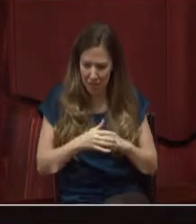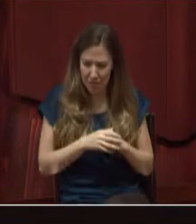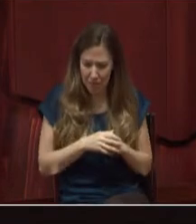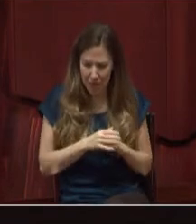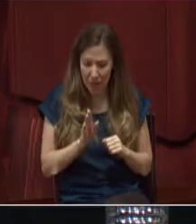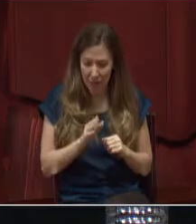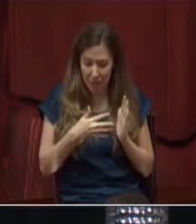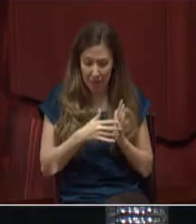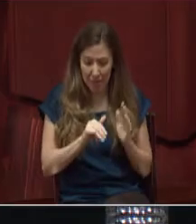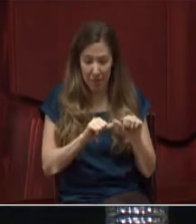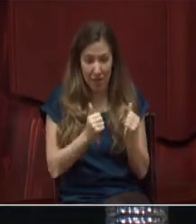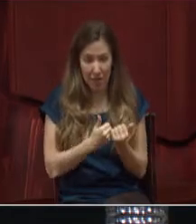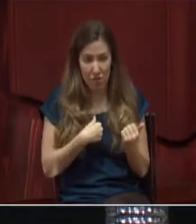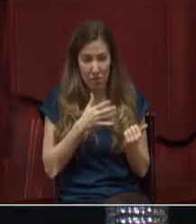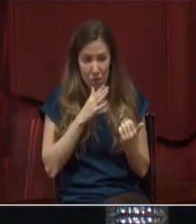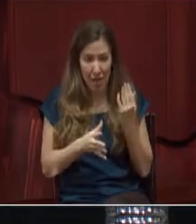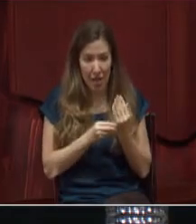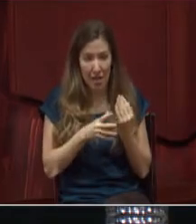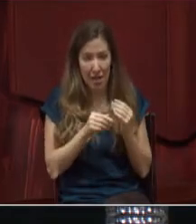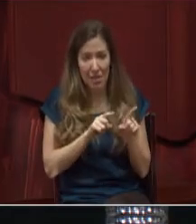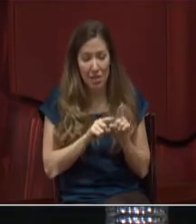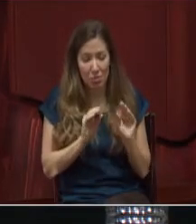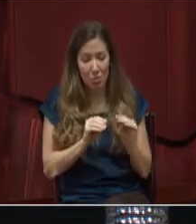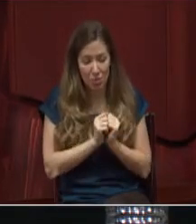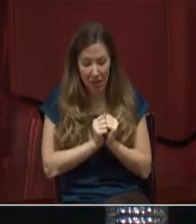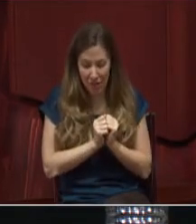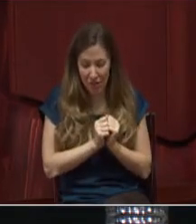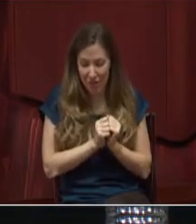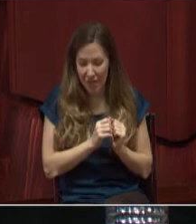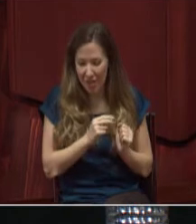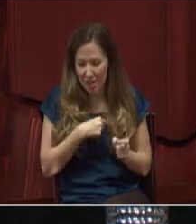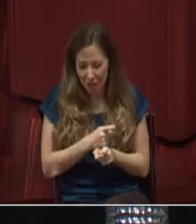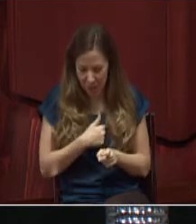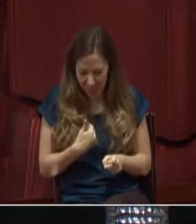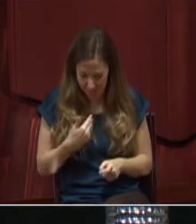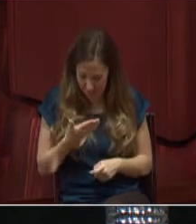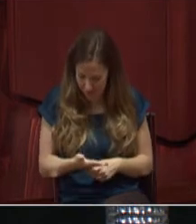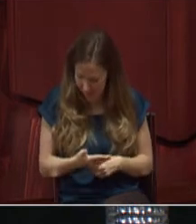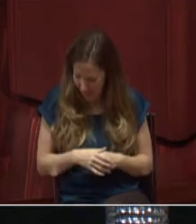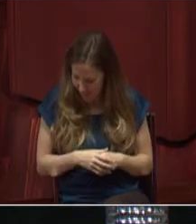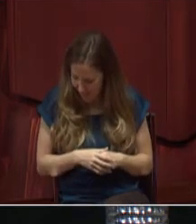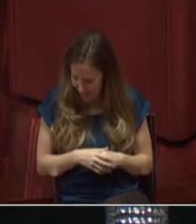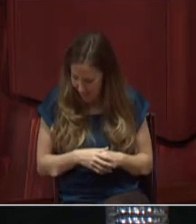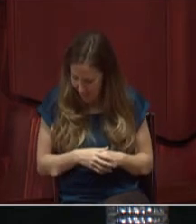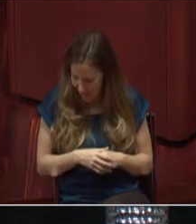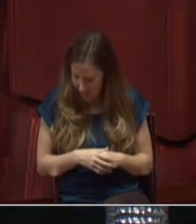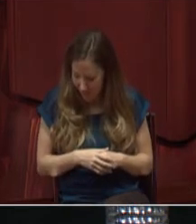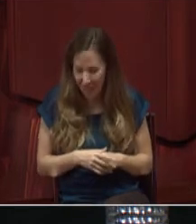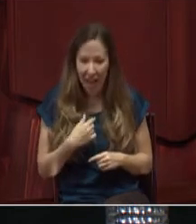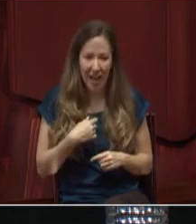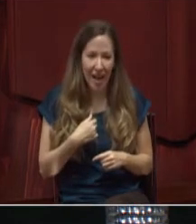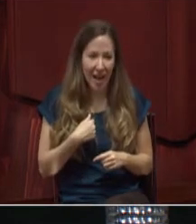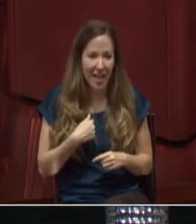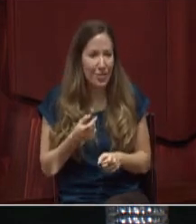I might add, as well as put together, and that was one of the jobs I had when I was there, these briefing books, these were real options with real